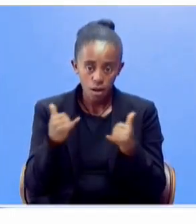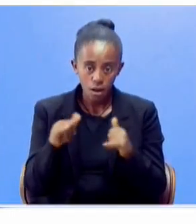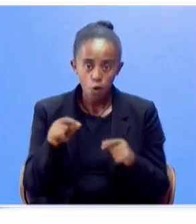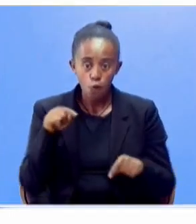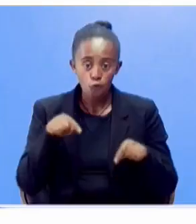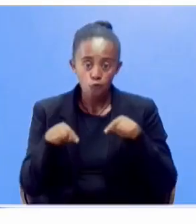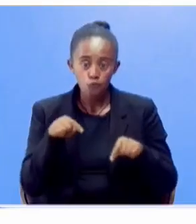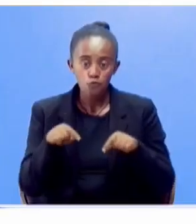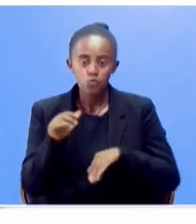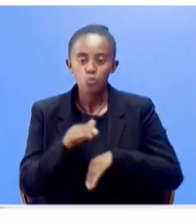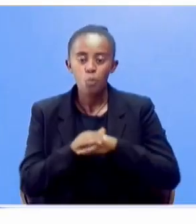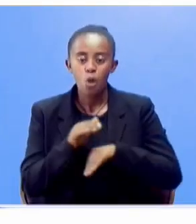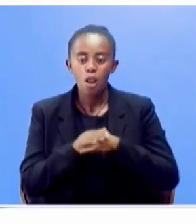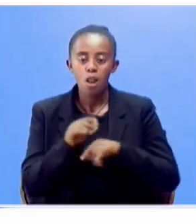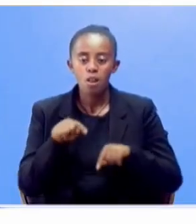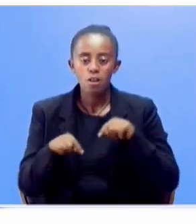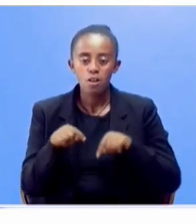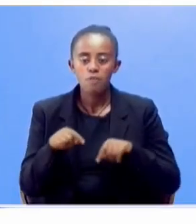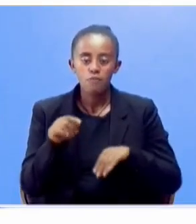football,